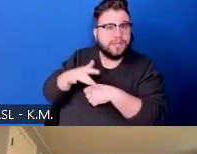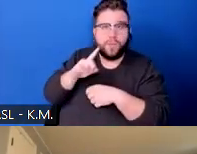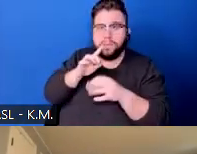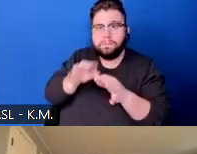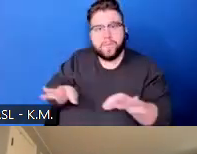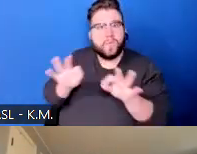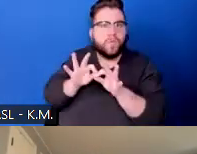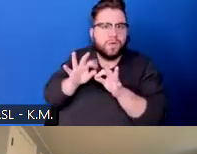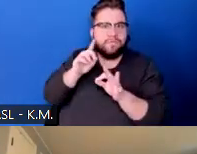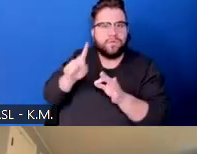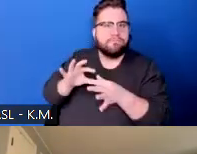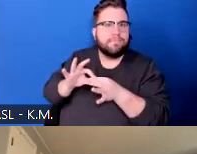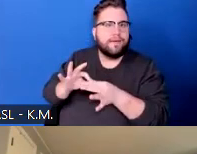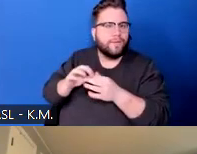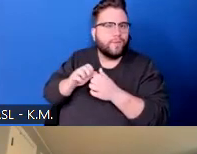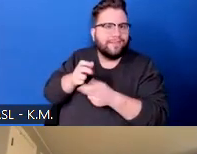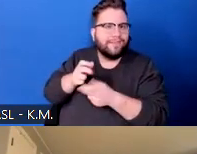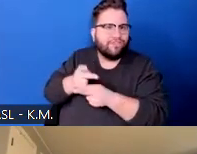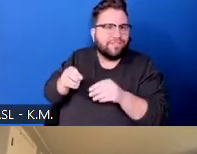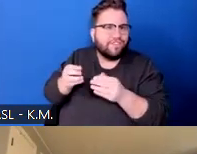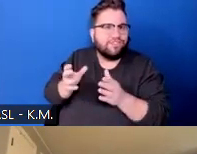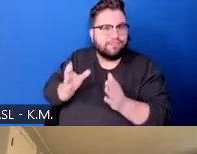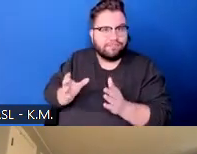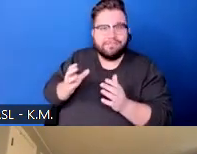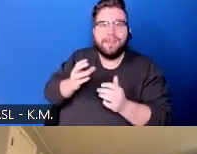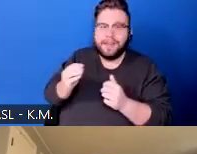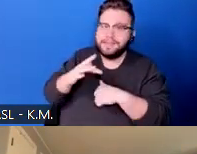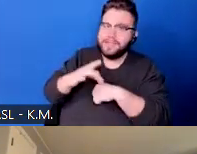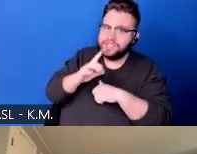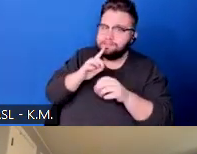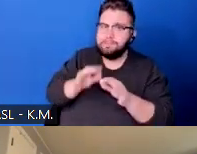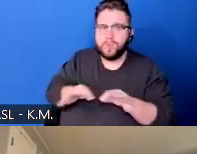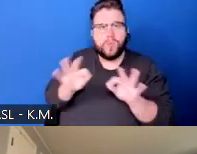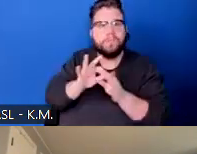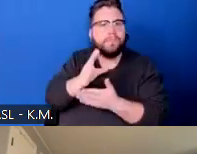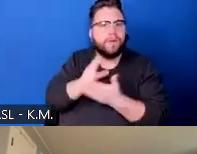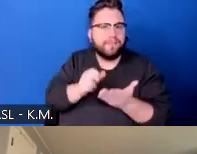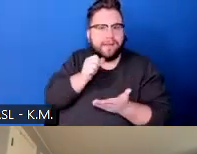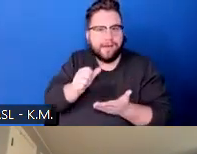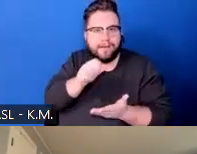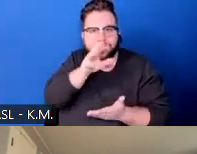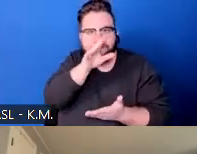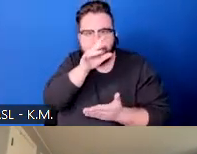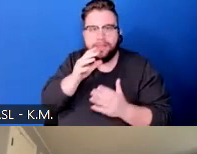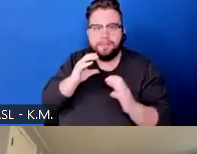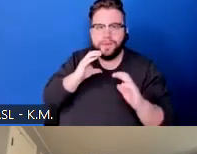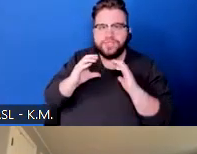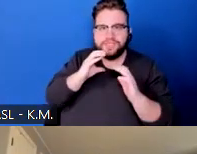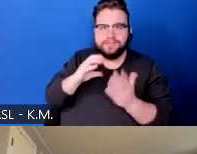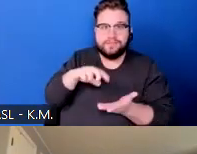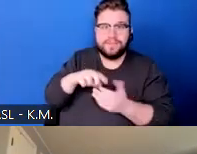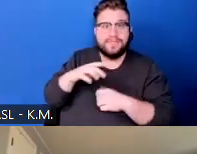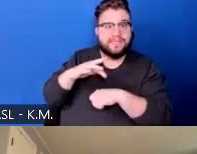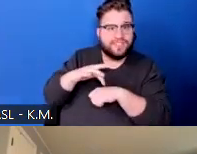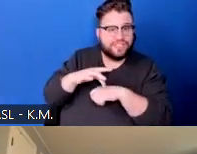in communication, specifically in nonverbal communication. And it's an important way to convey thoughts and emotions without having